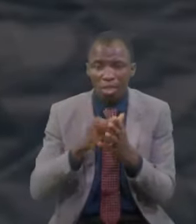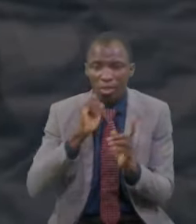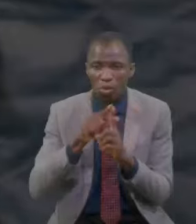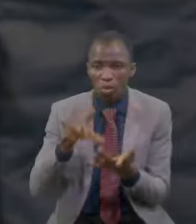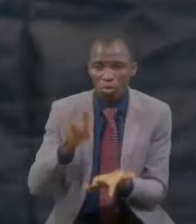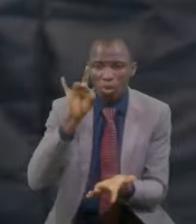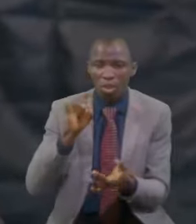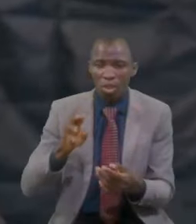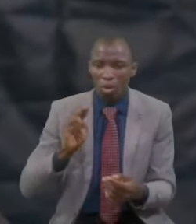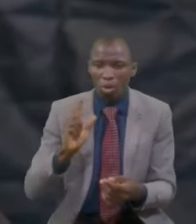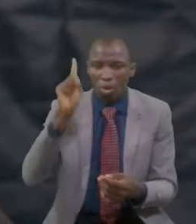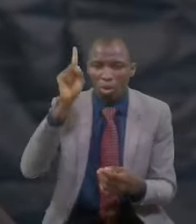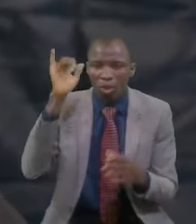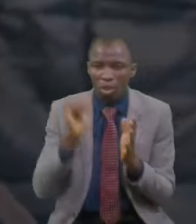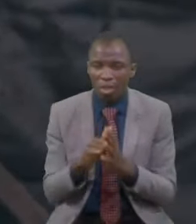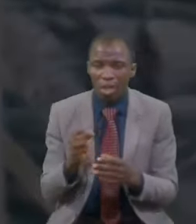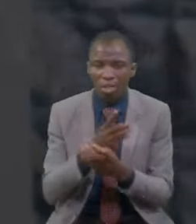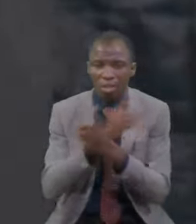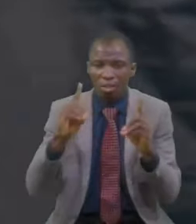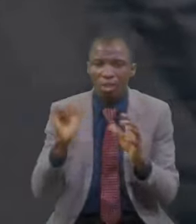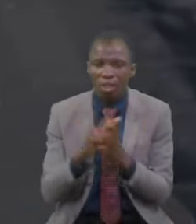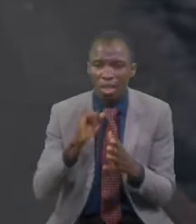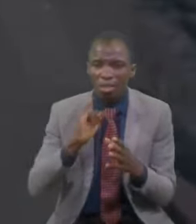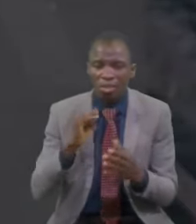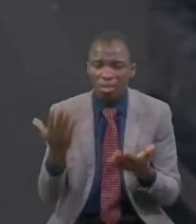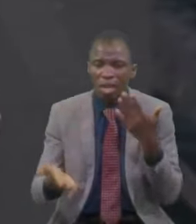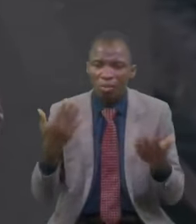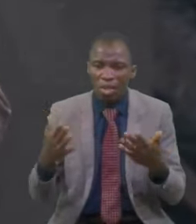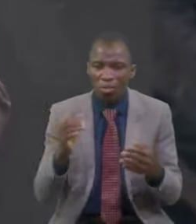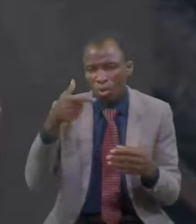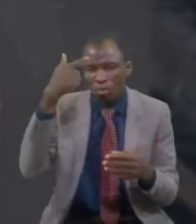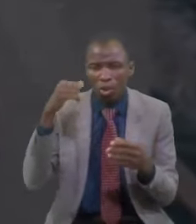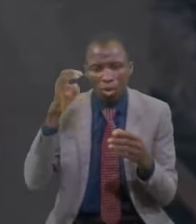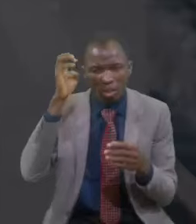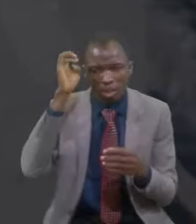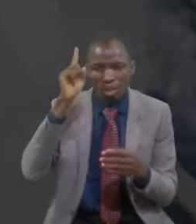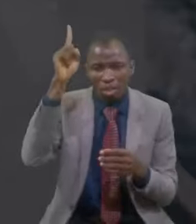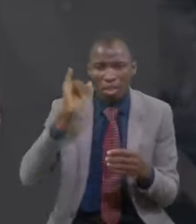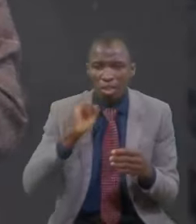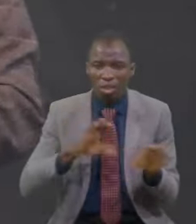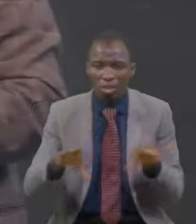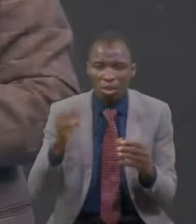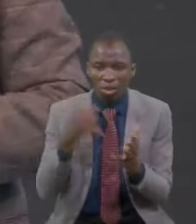deliverance already available, because it's done it already. You'll pick your own.